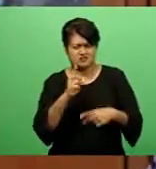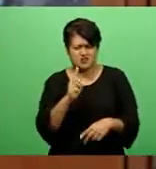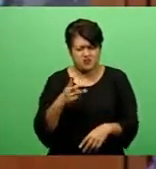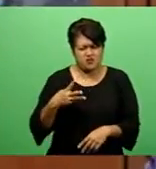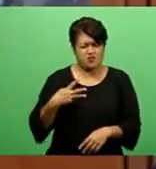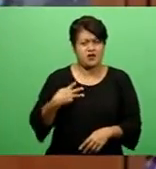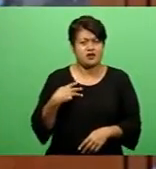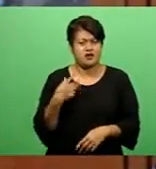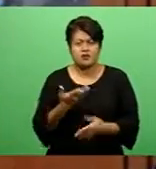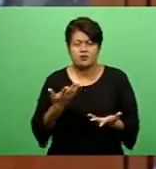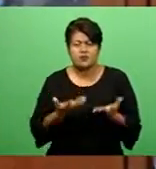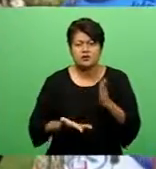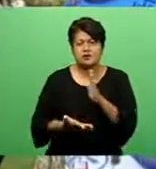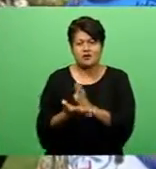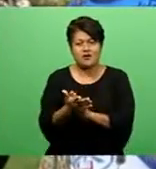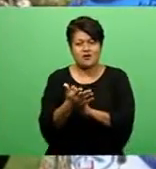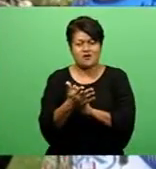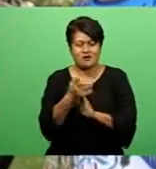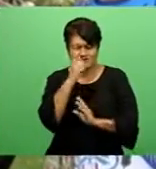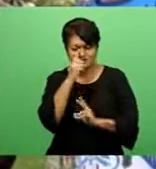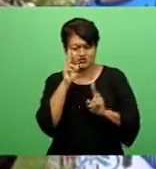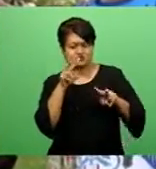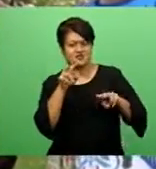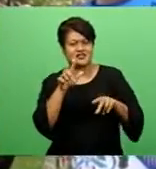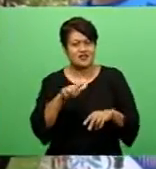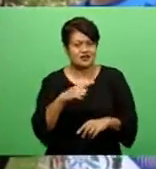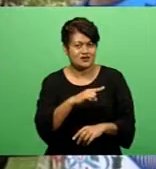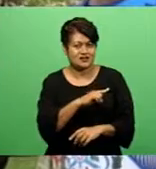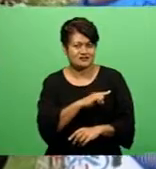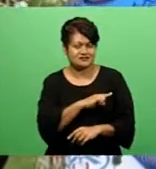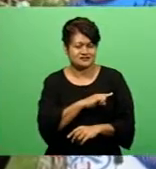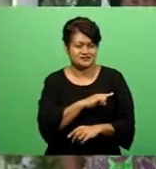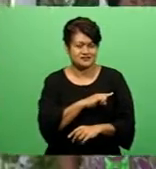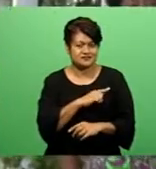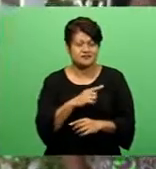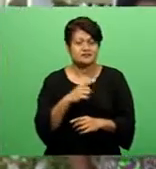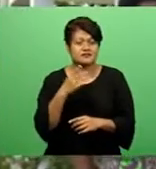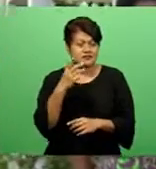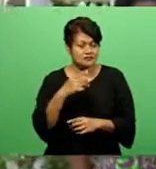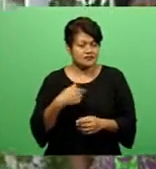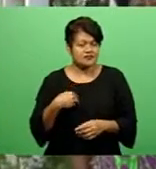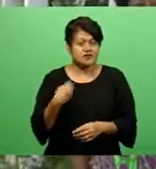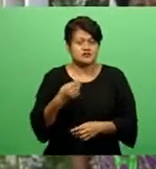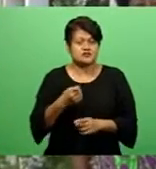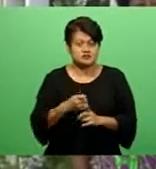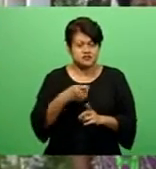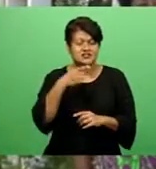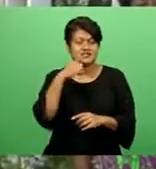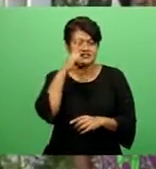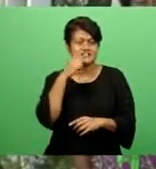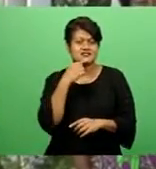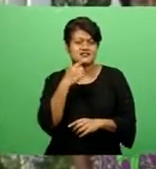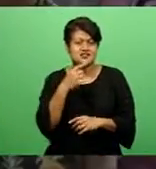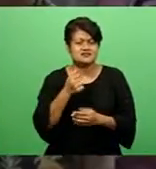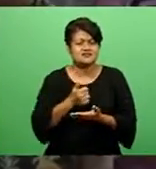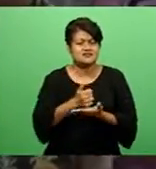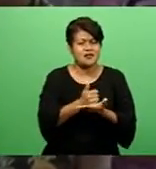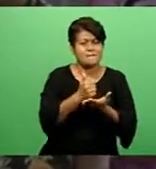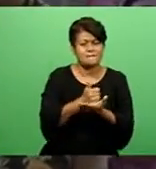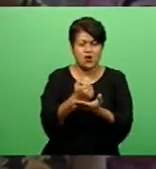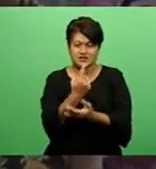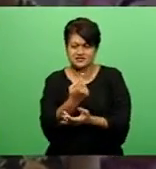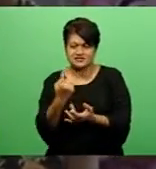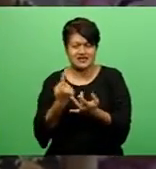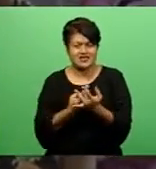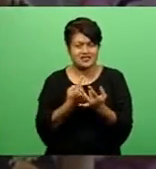things are always under scrutiny. Akbar also highlighted the need for women to support each other in their campaign to achieve diversity in